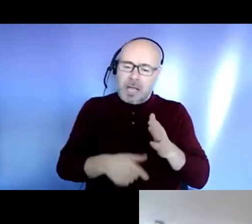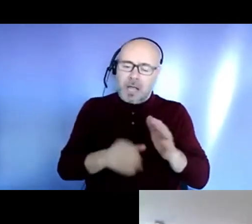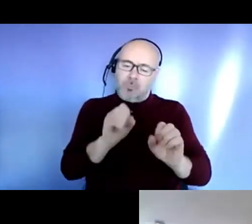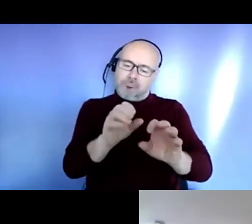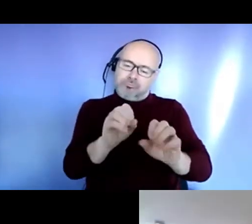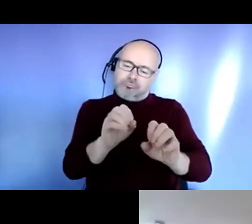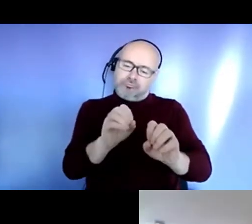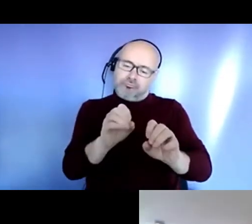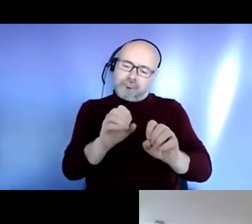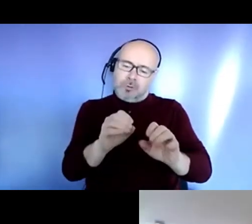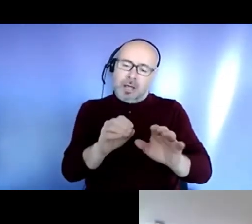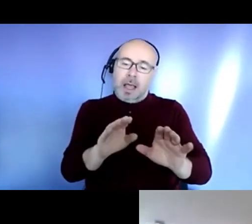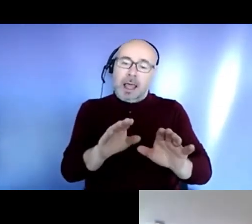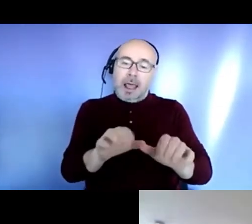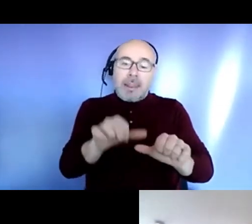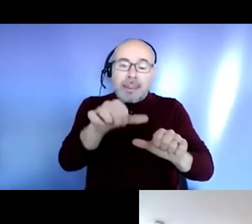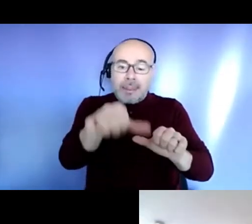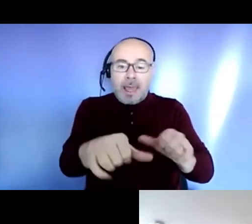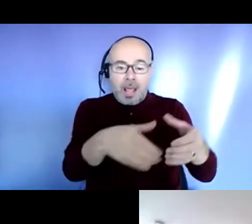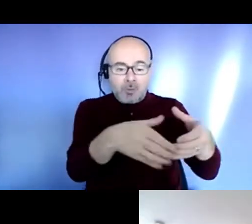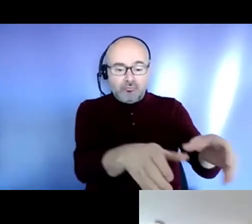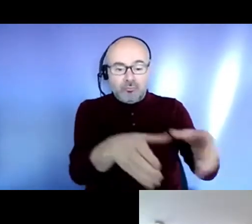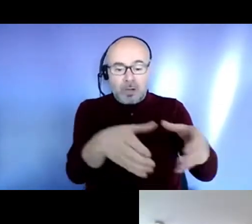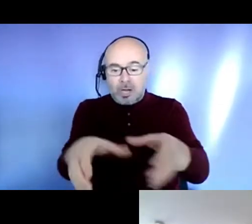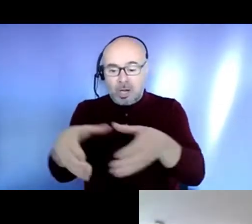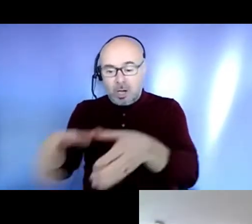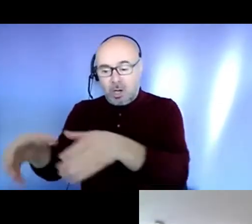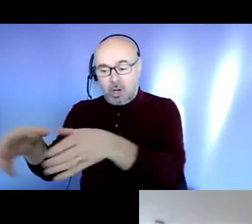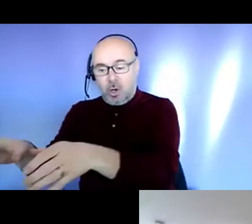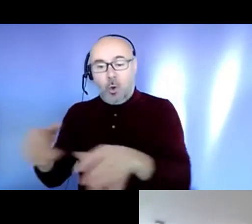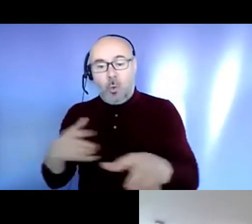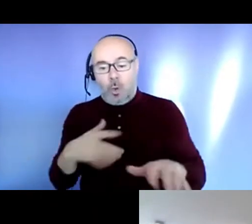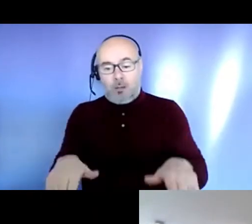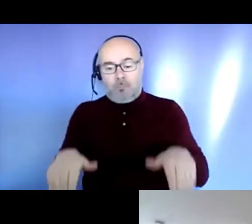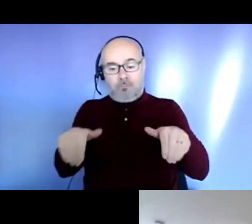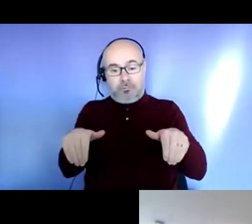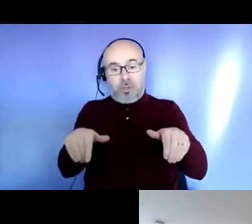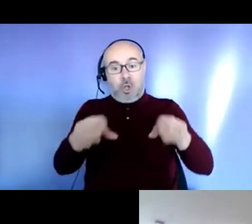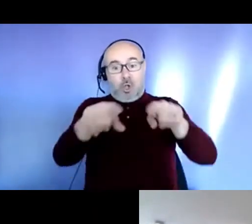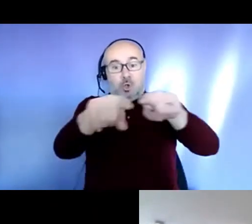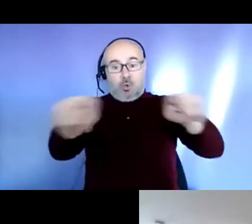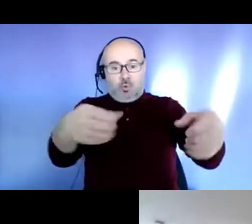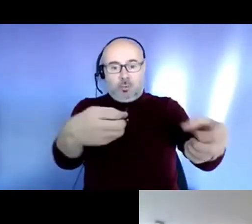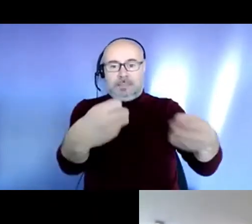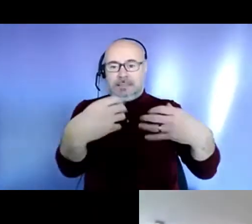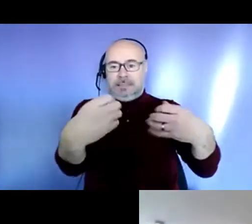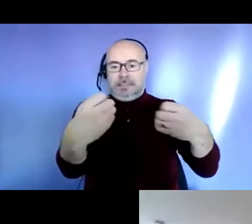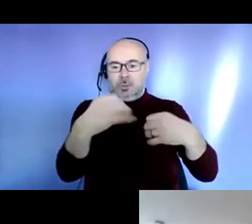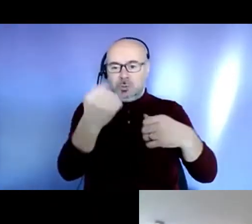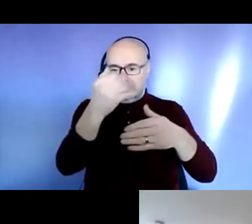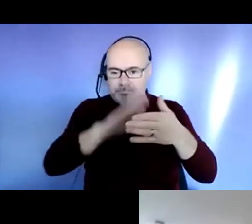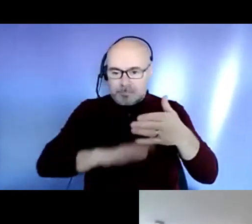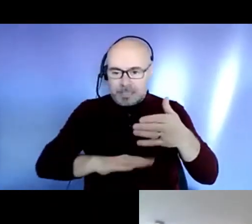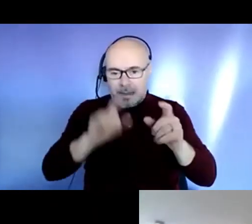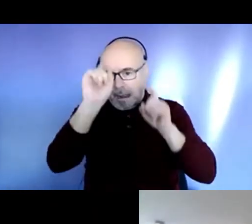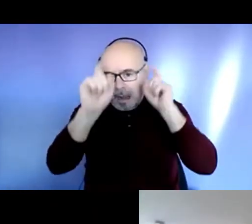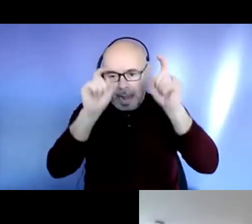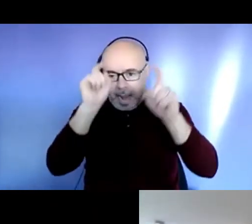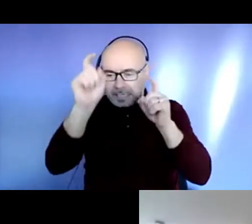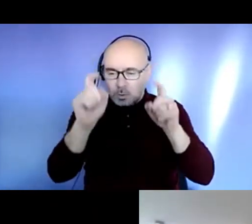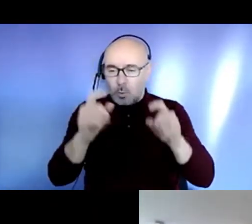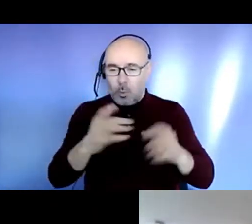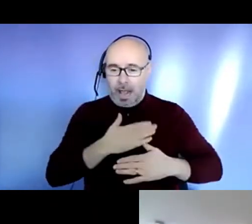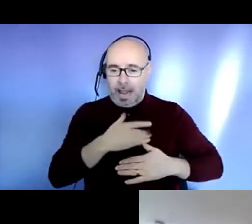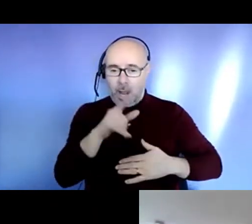into the breakout rooms, we really want to hear your experiences and your ideas. So please get fully involved and enjoy